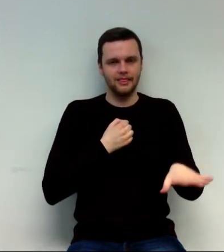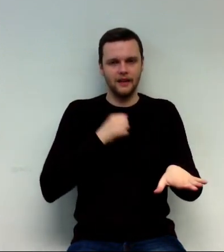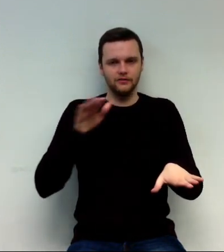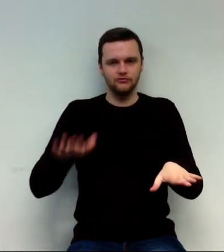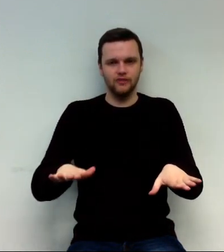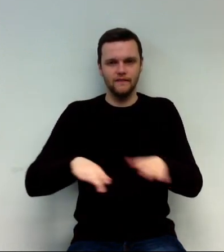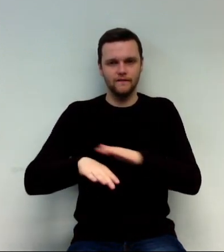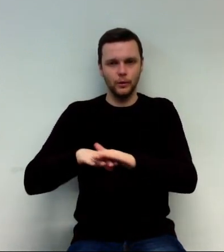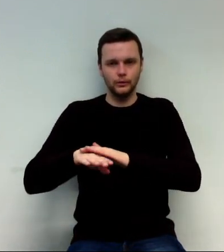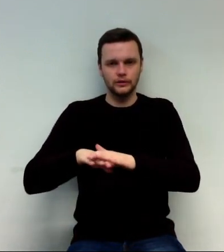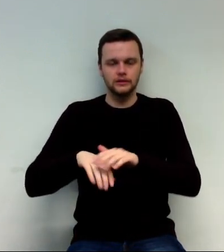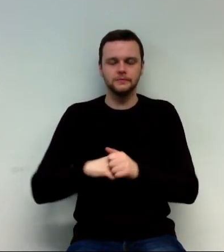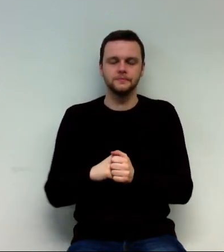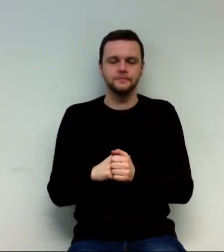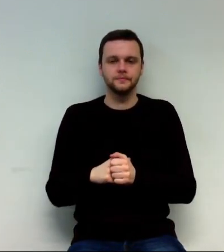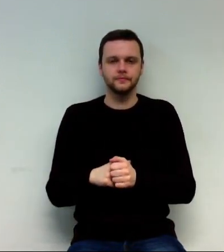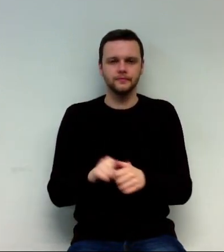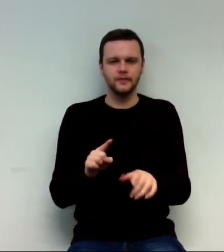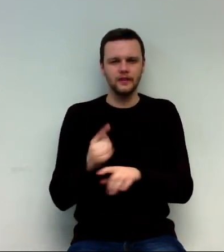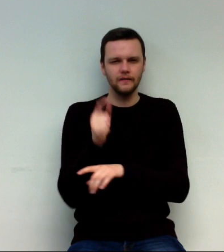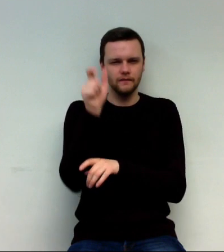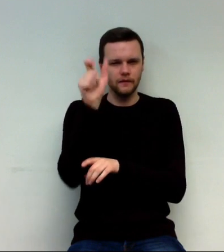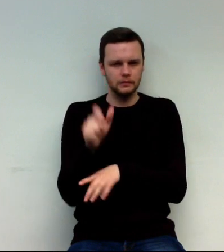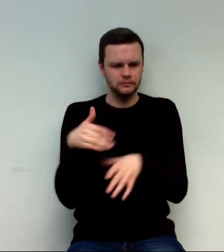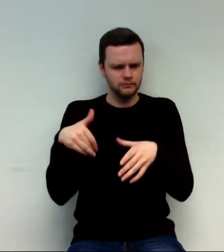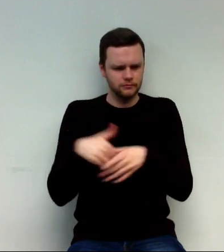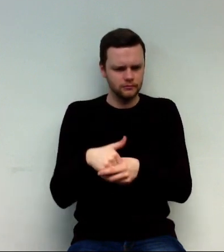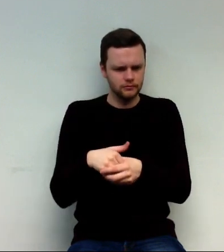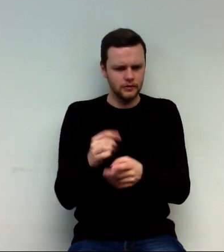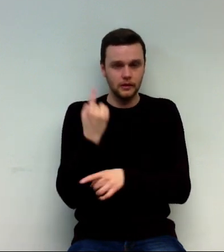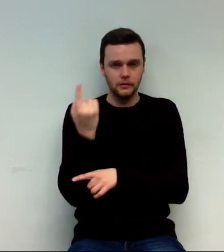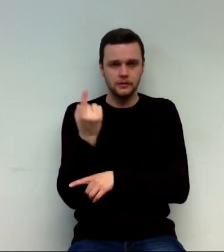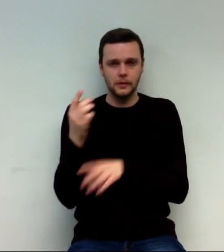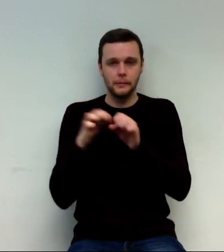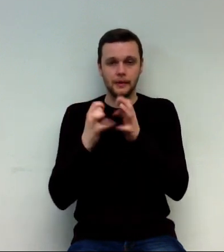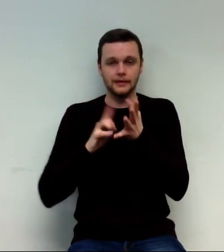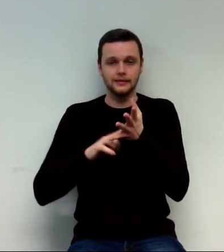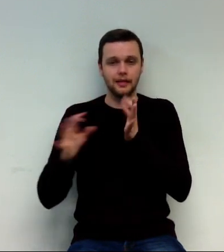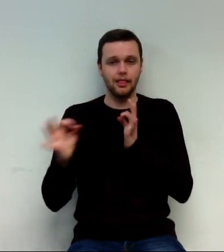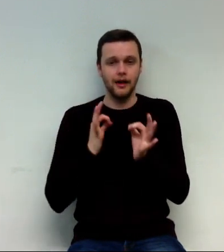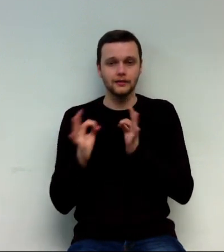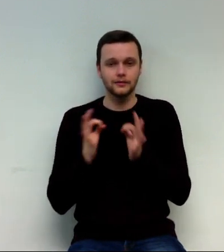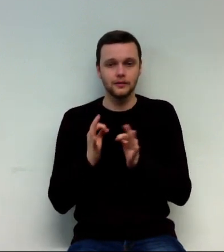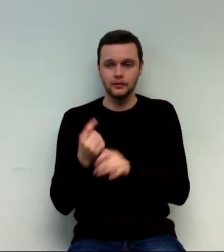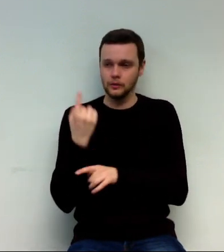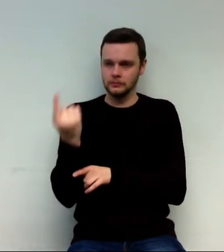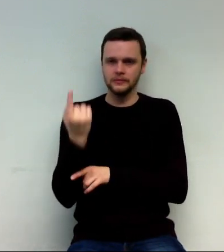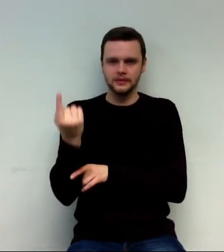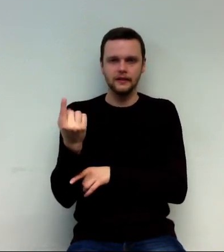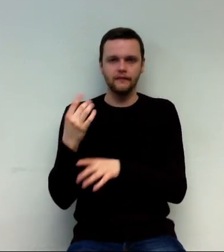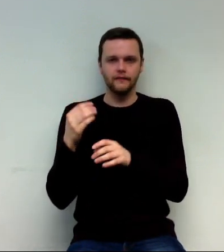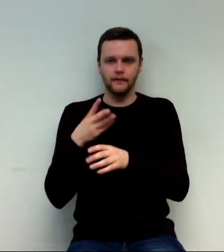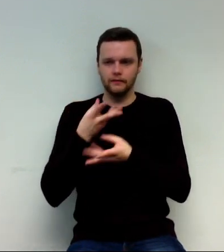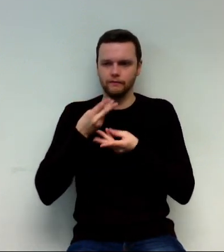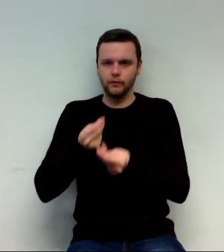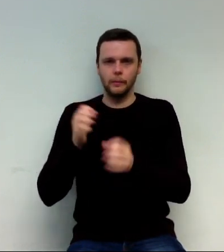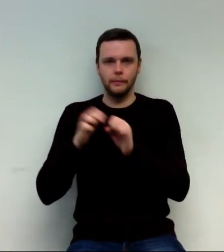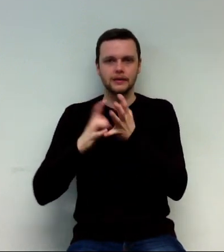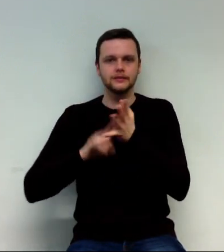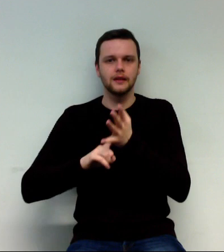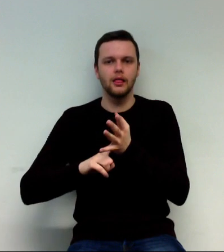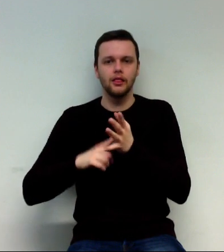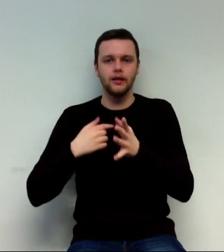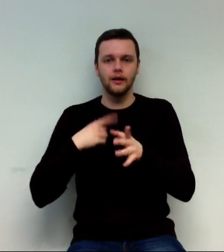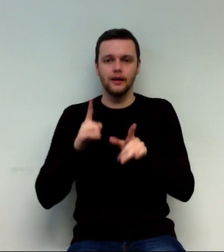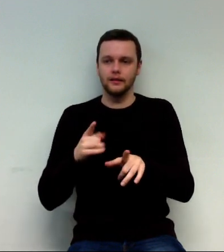it one of the first people I believe that was cast in that show was the BSL actor. So it was an actor who is fluent in BSL, and